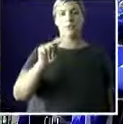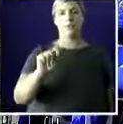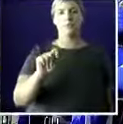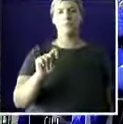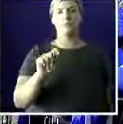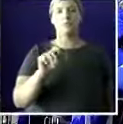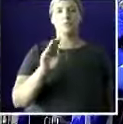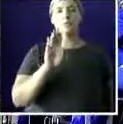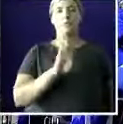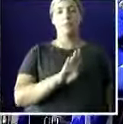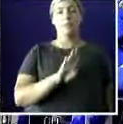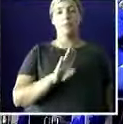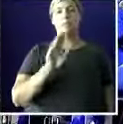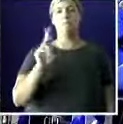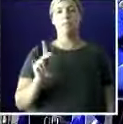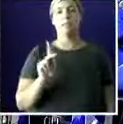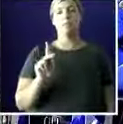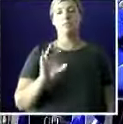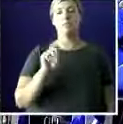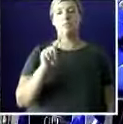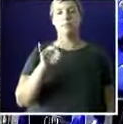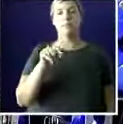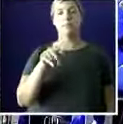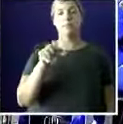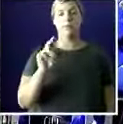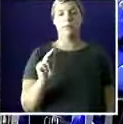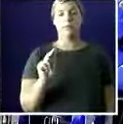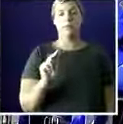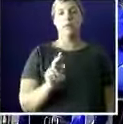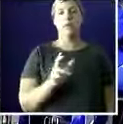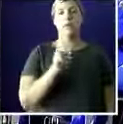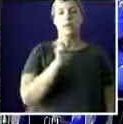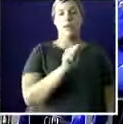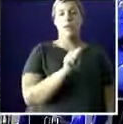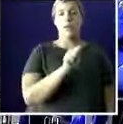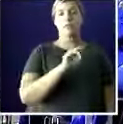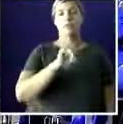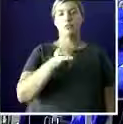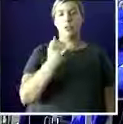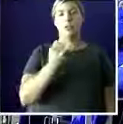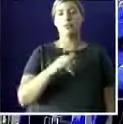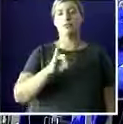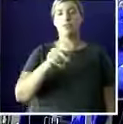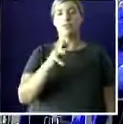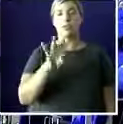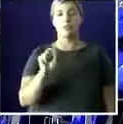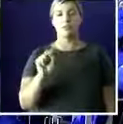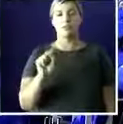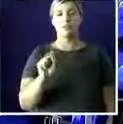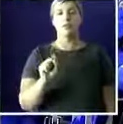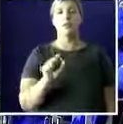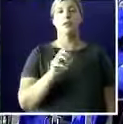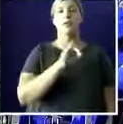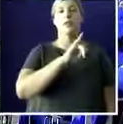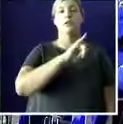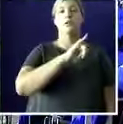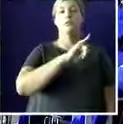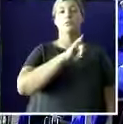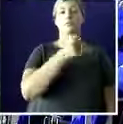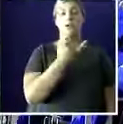Blake Kenneth Simpson. Alex Jaden James. John Michael